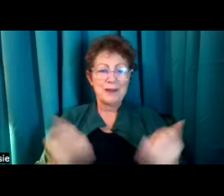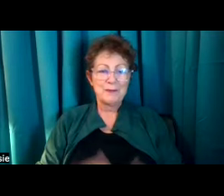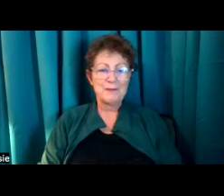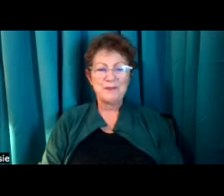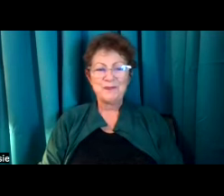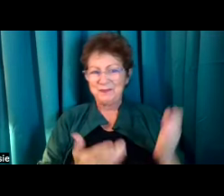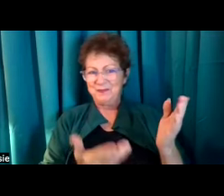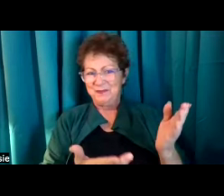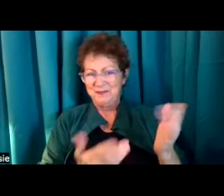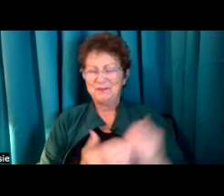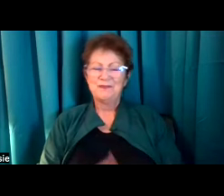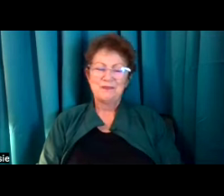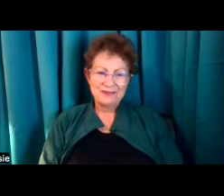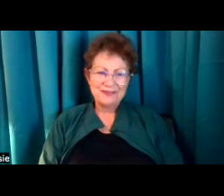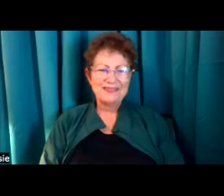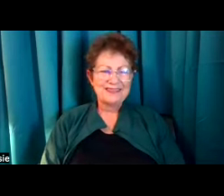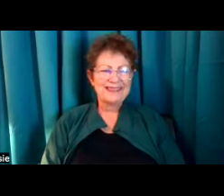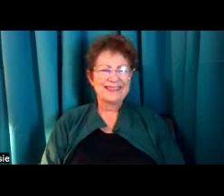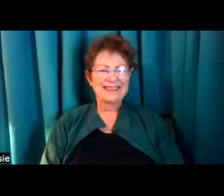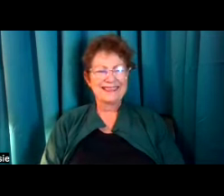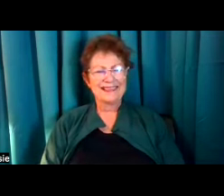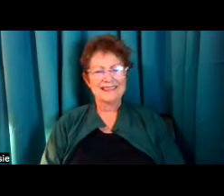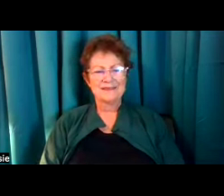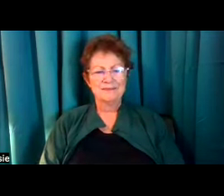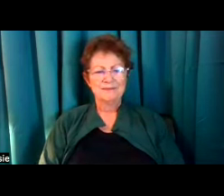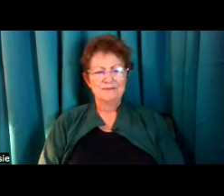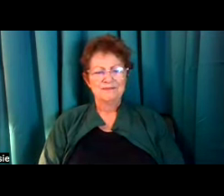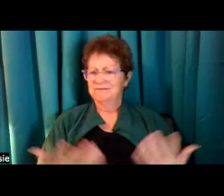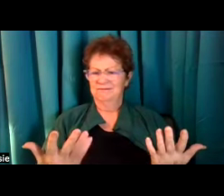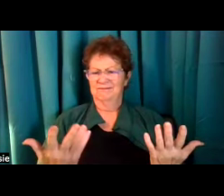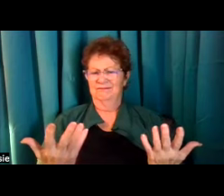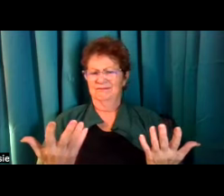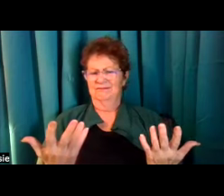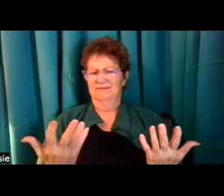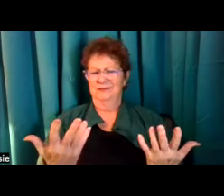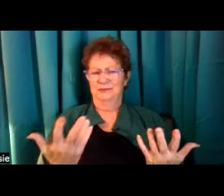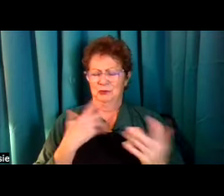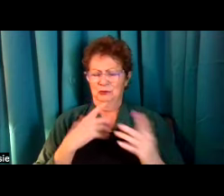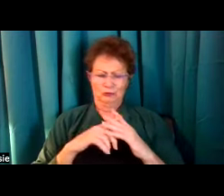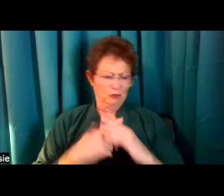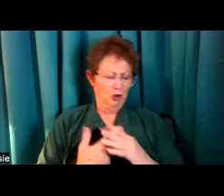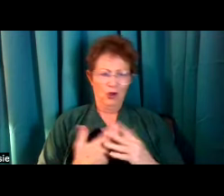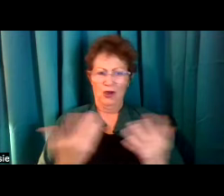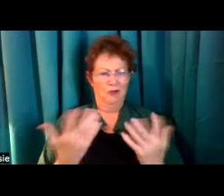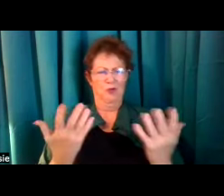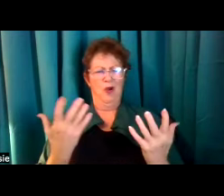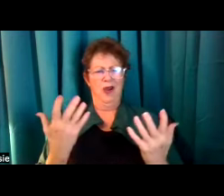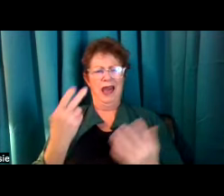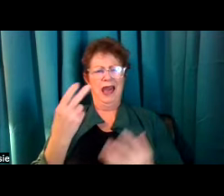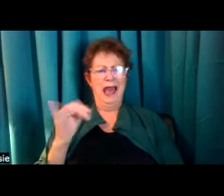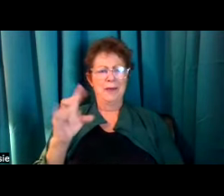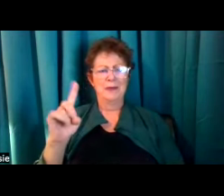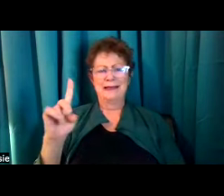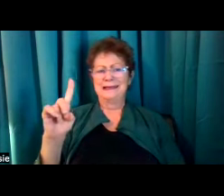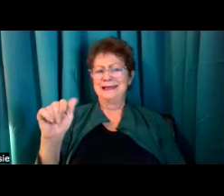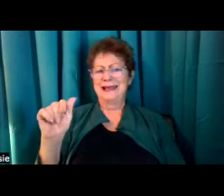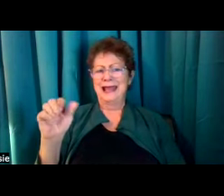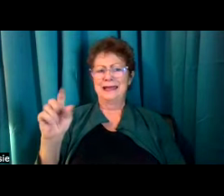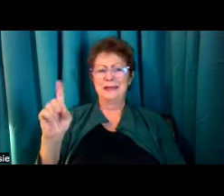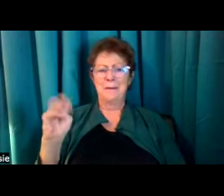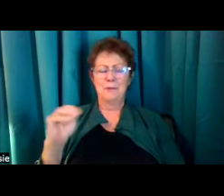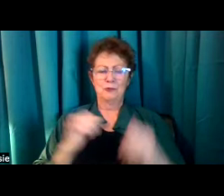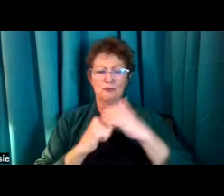Our bios again. Already saw that. So we'll start out. What is a hybrid tandem structure? And I believe in